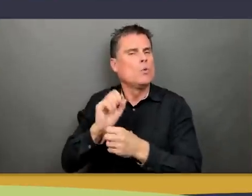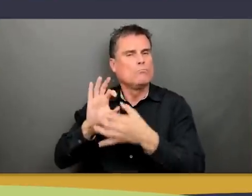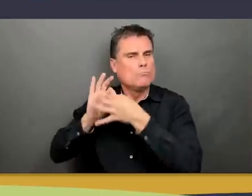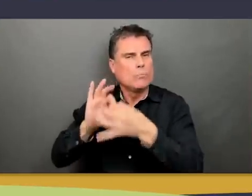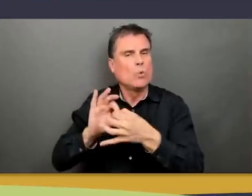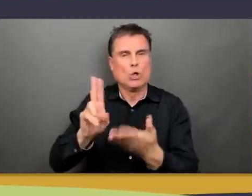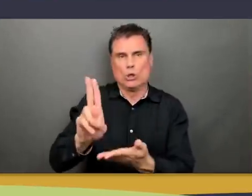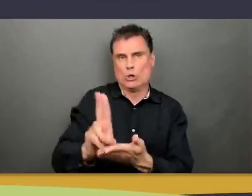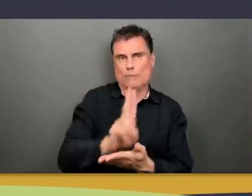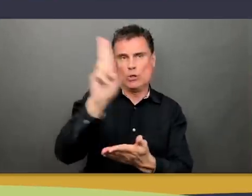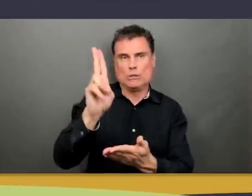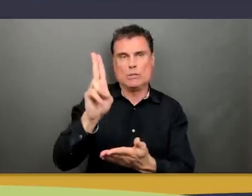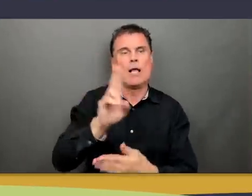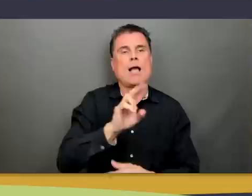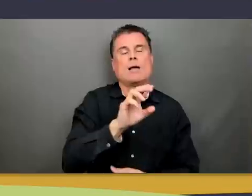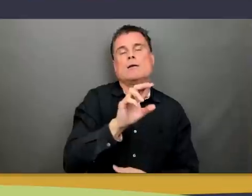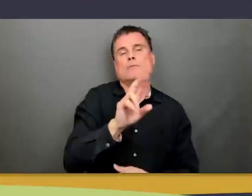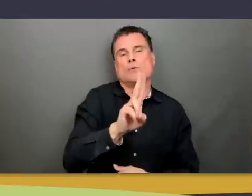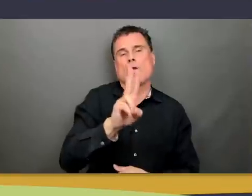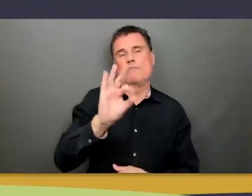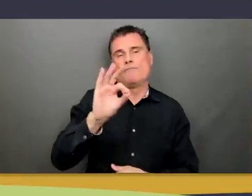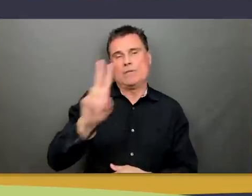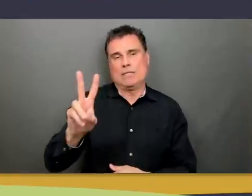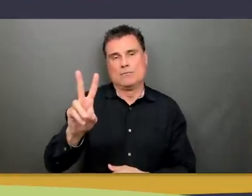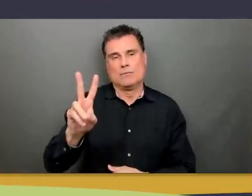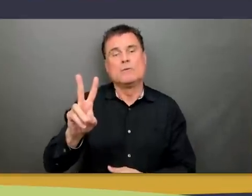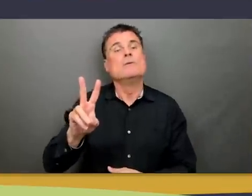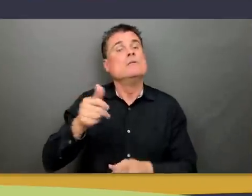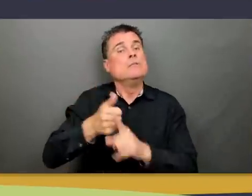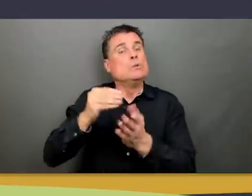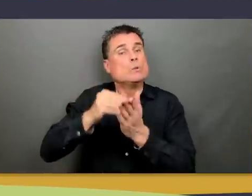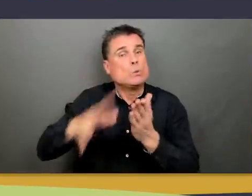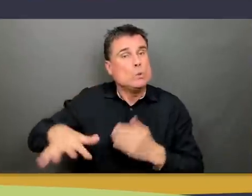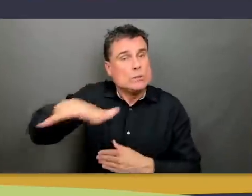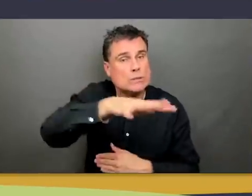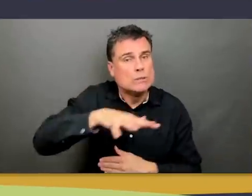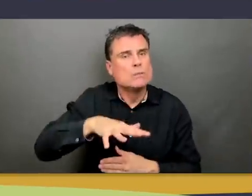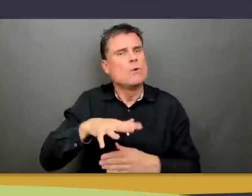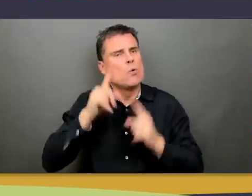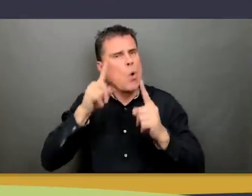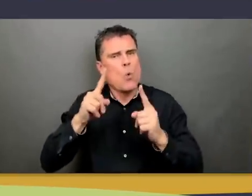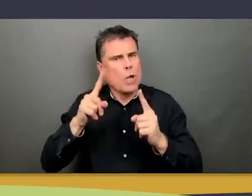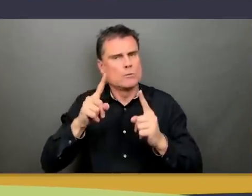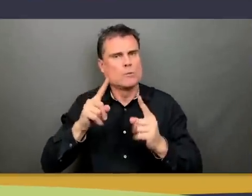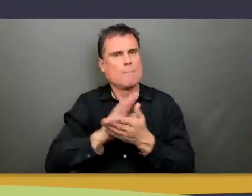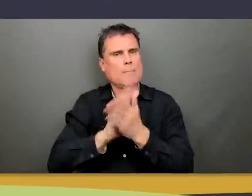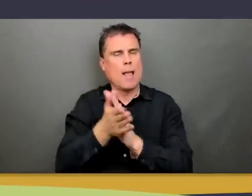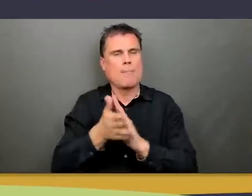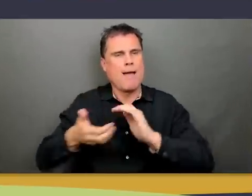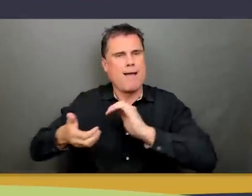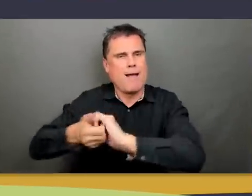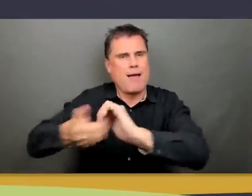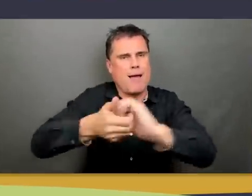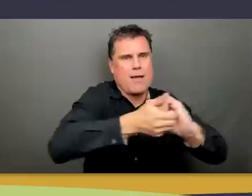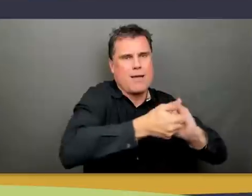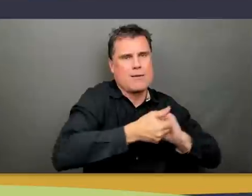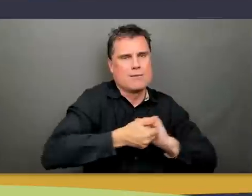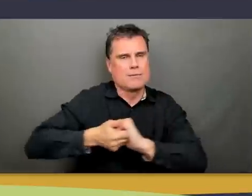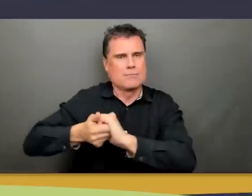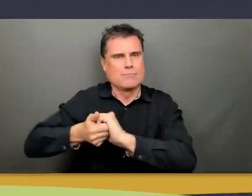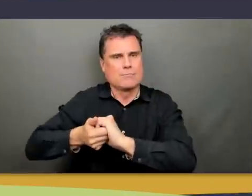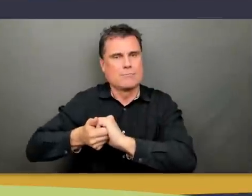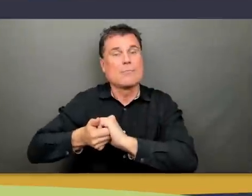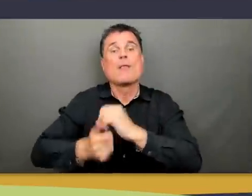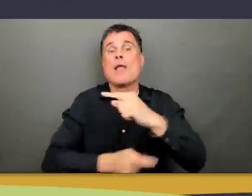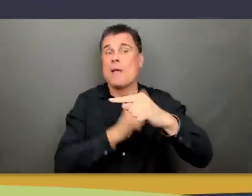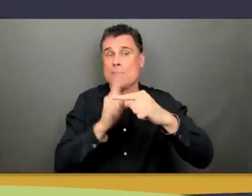against racism. And Upkar Singh Tatle from Surrey is working to address systemic